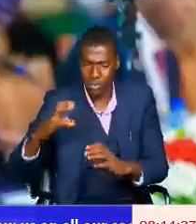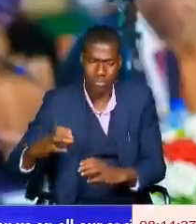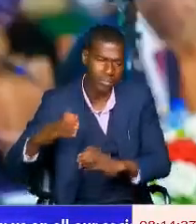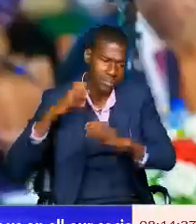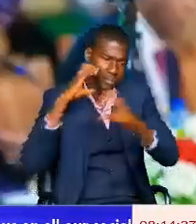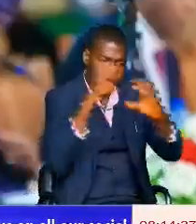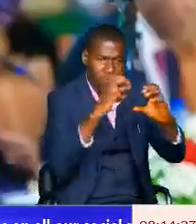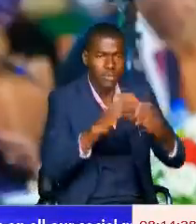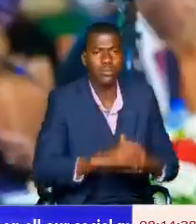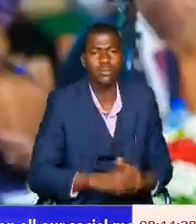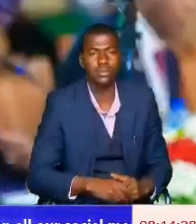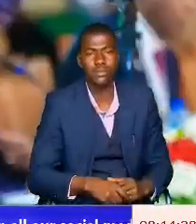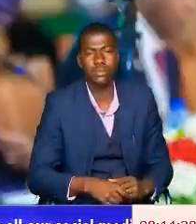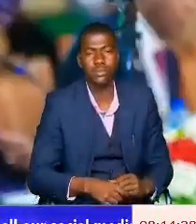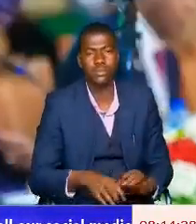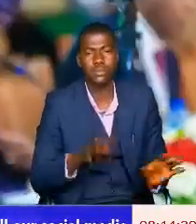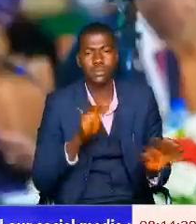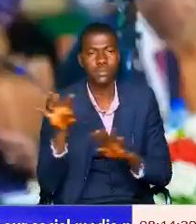together, they start.